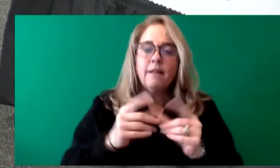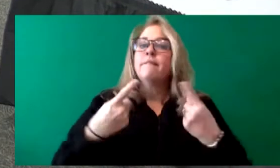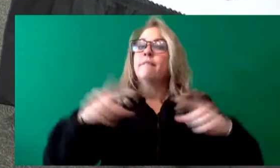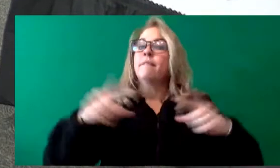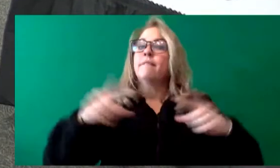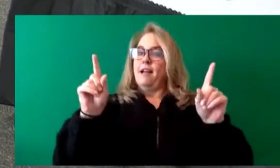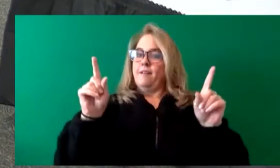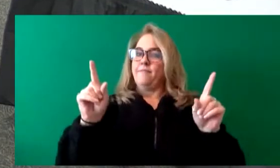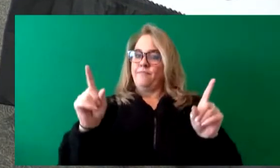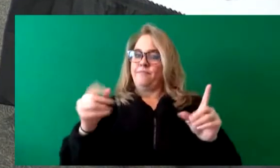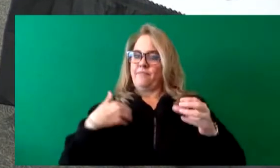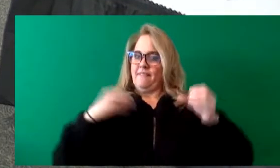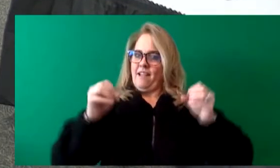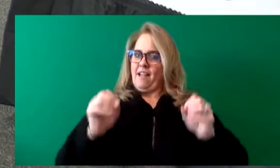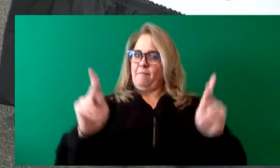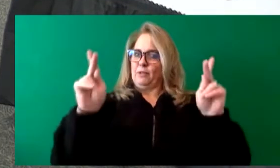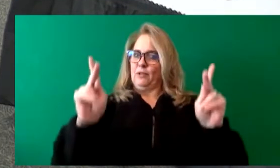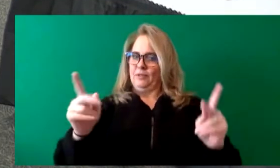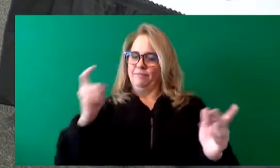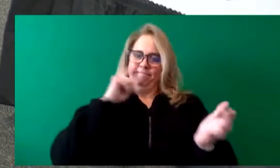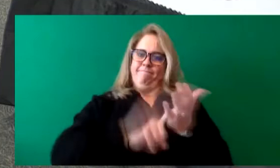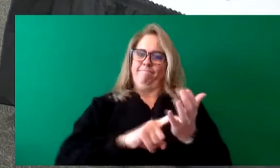finally recognize our partners at Peakview.